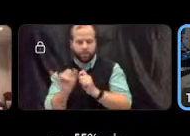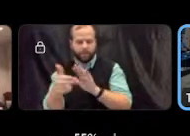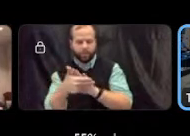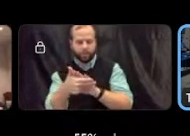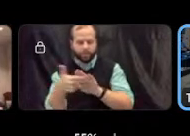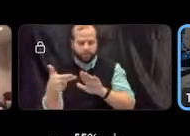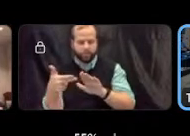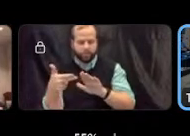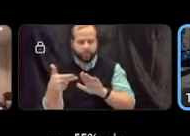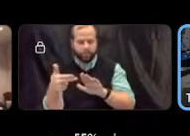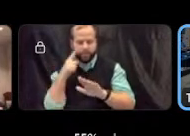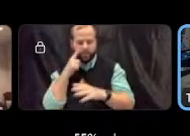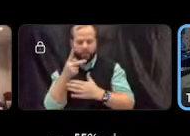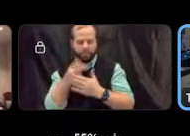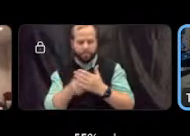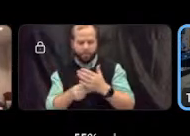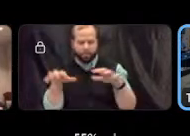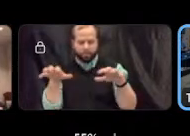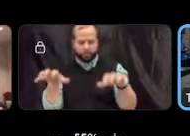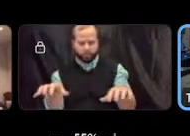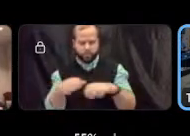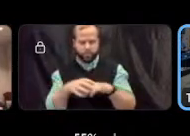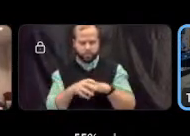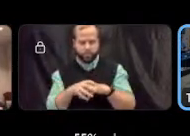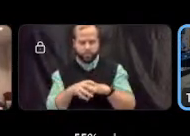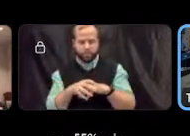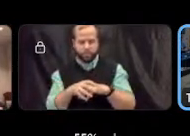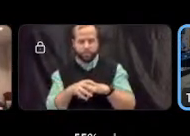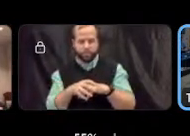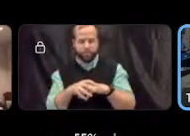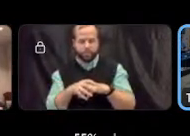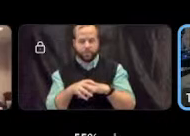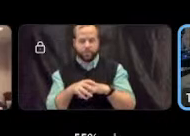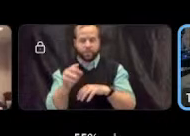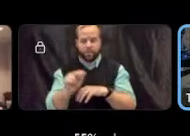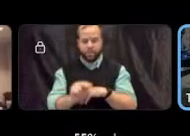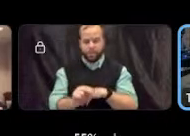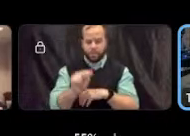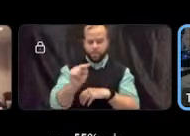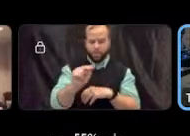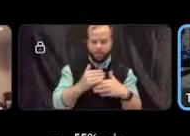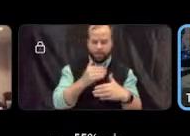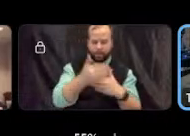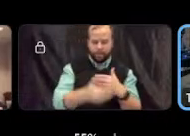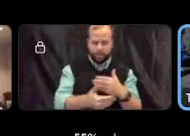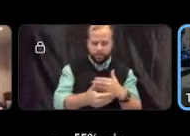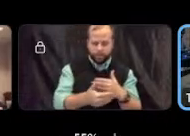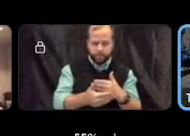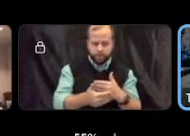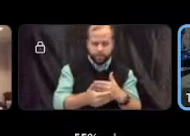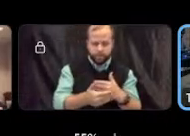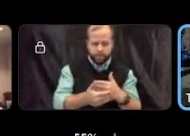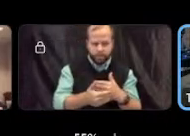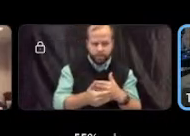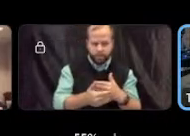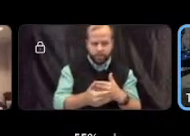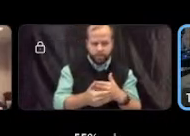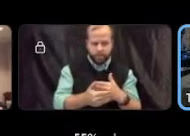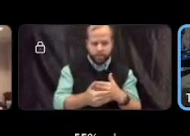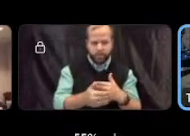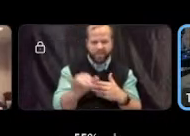classifications. They're both residential. The subject site's on the north side of Mableville Pike, as can be seen in the sketch